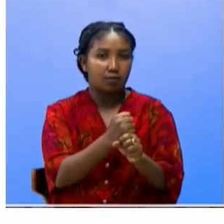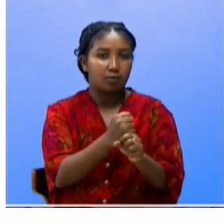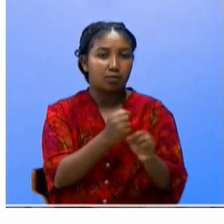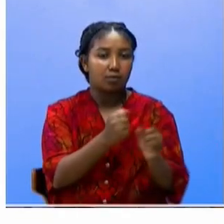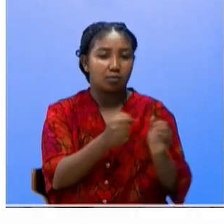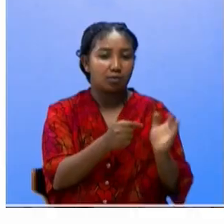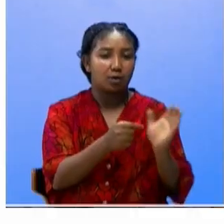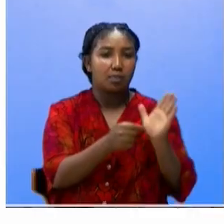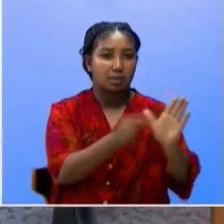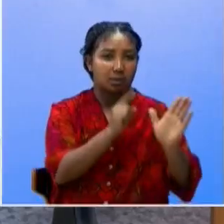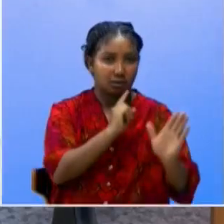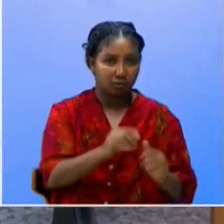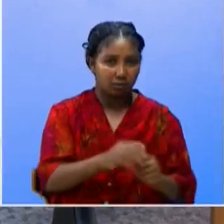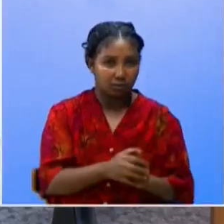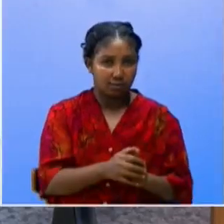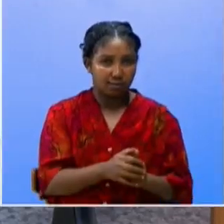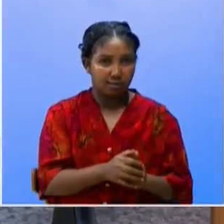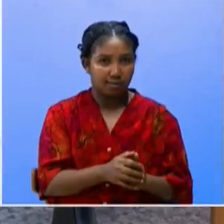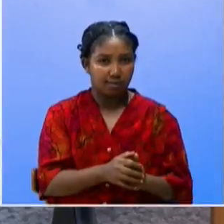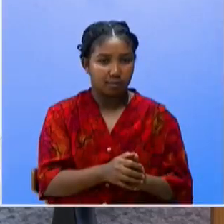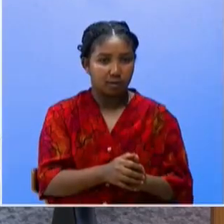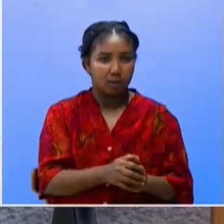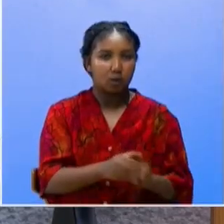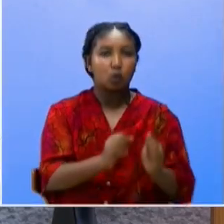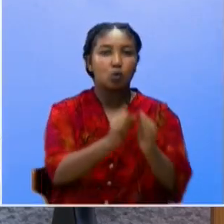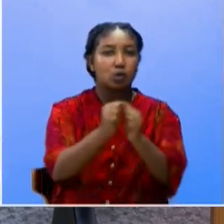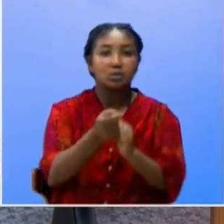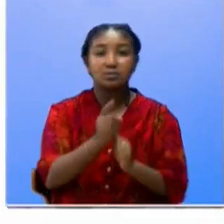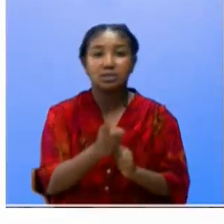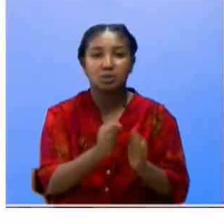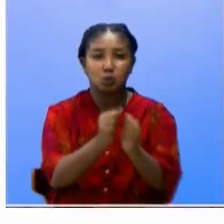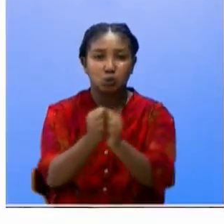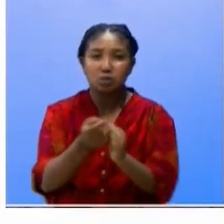Of the action. What about with here?